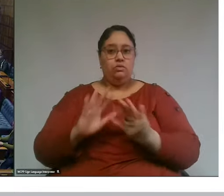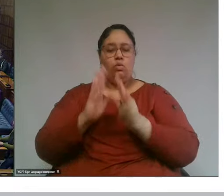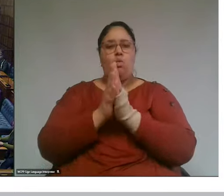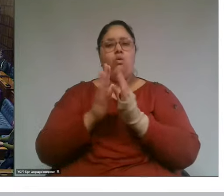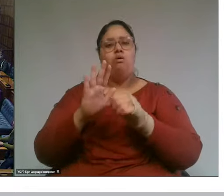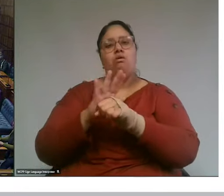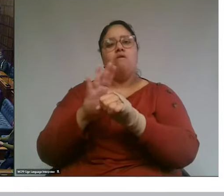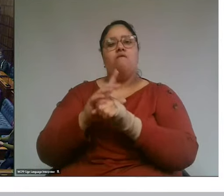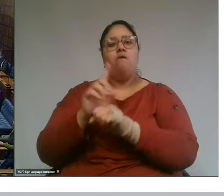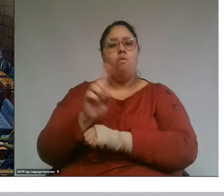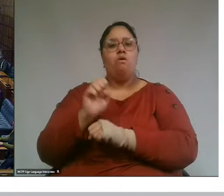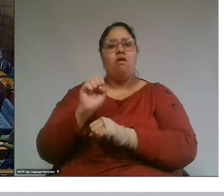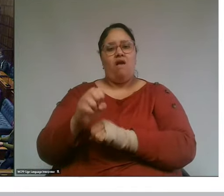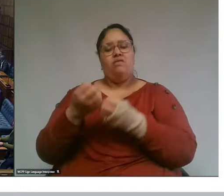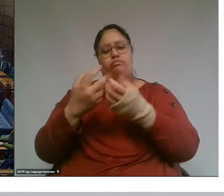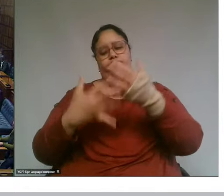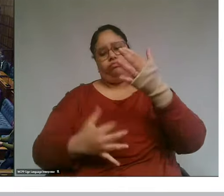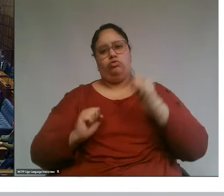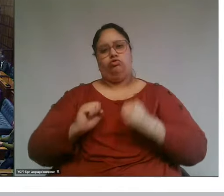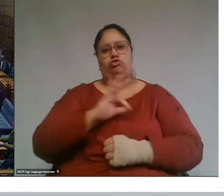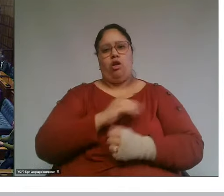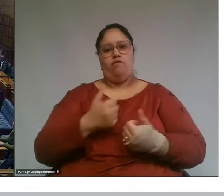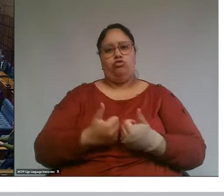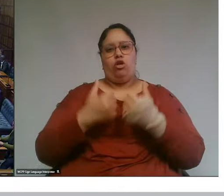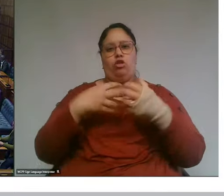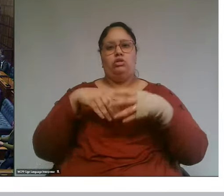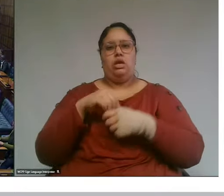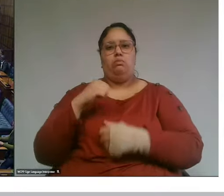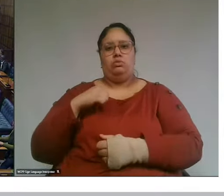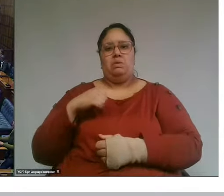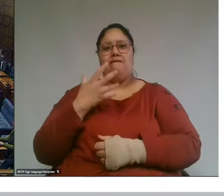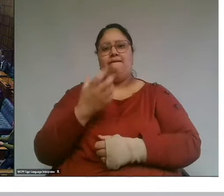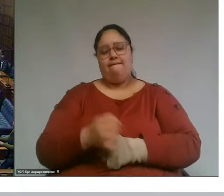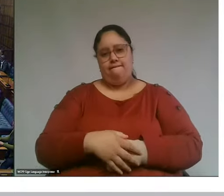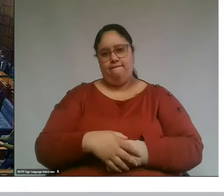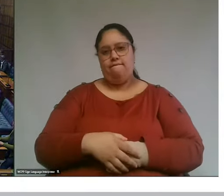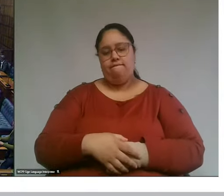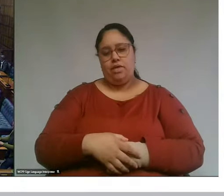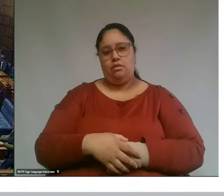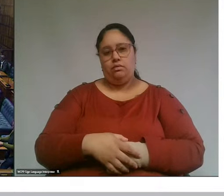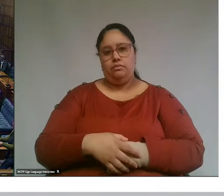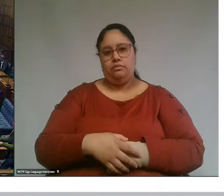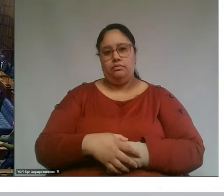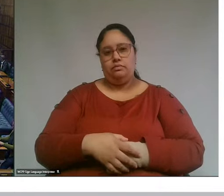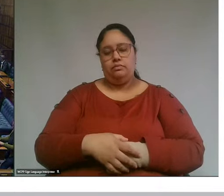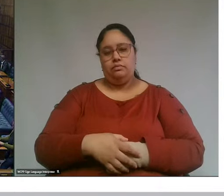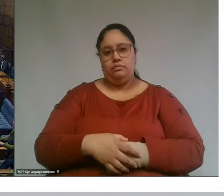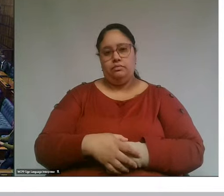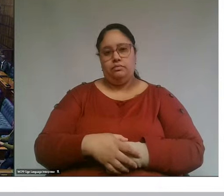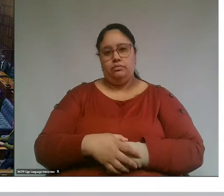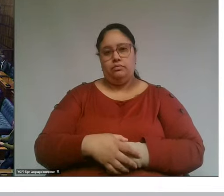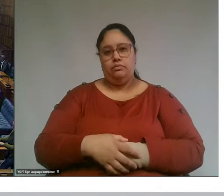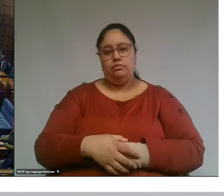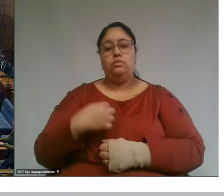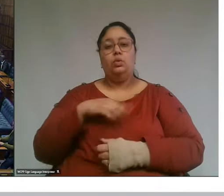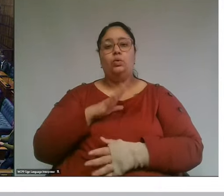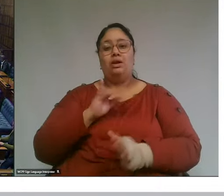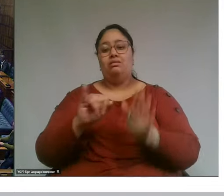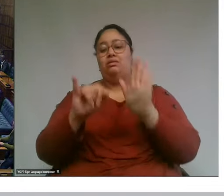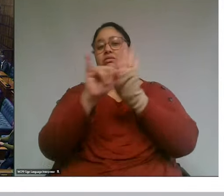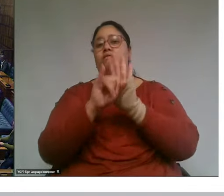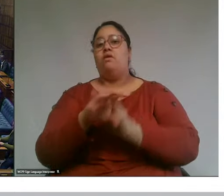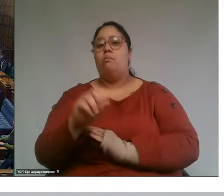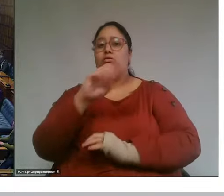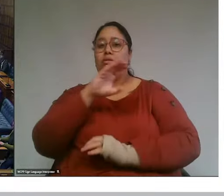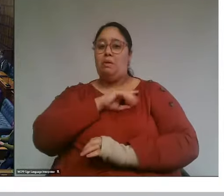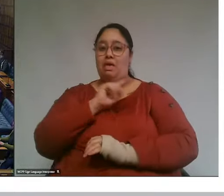account that there are a number of Staff challenges in municipalities um then we also identified mcel Bay